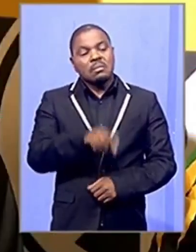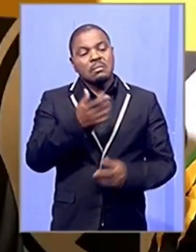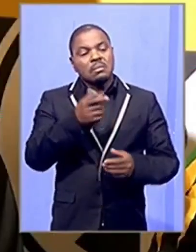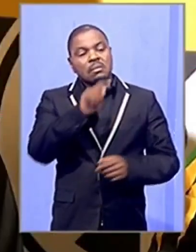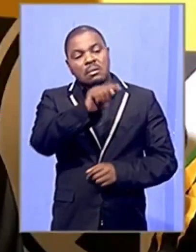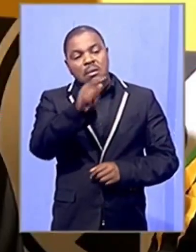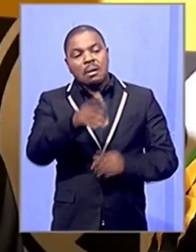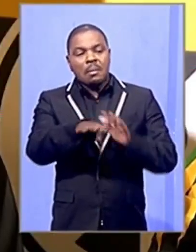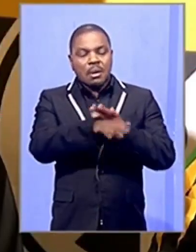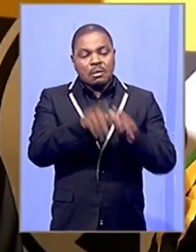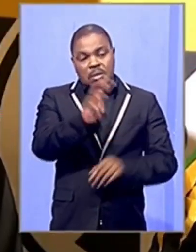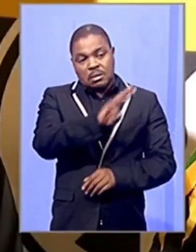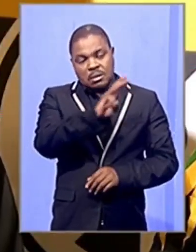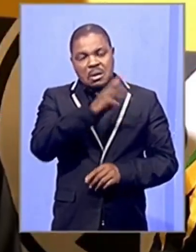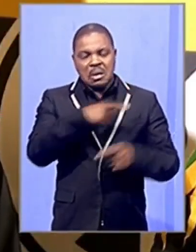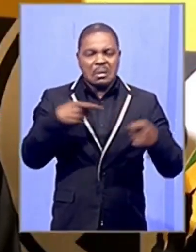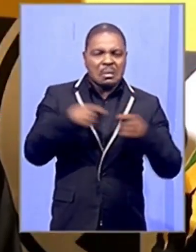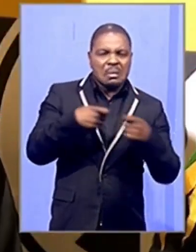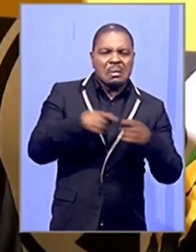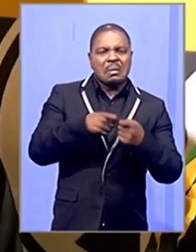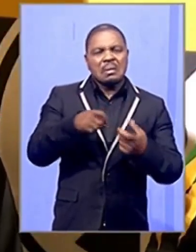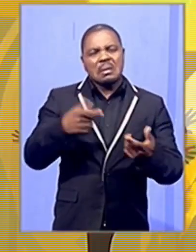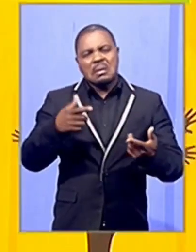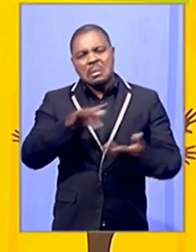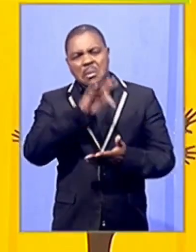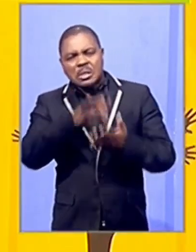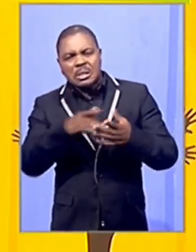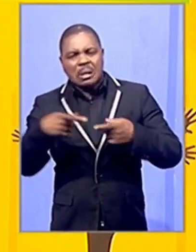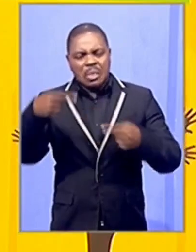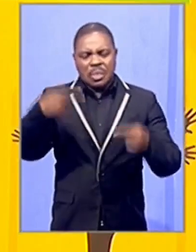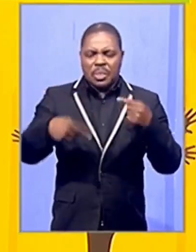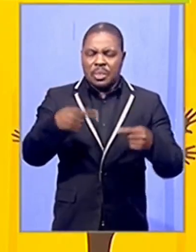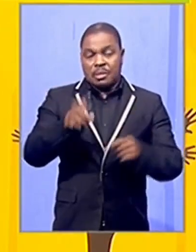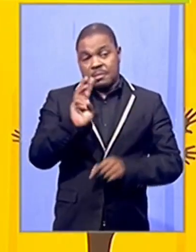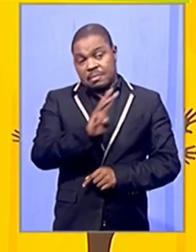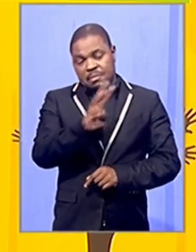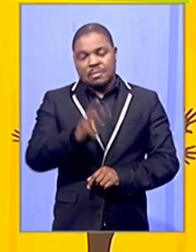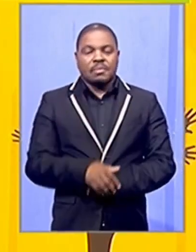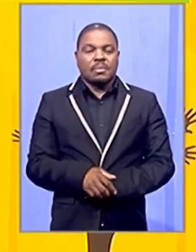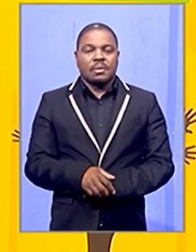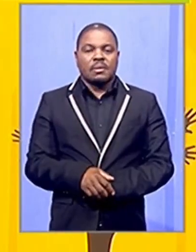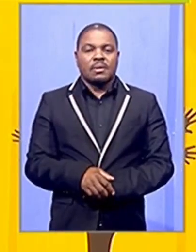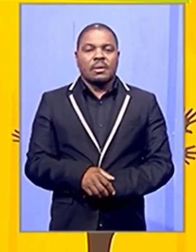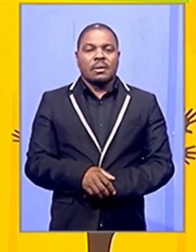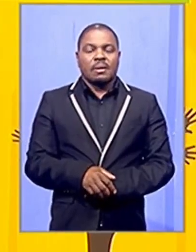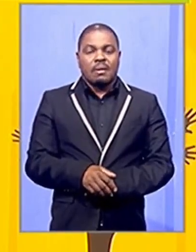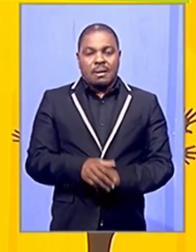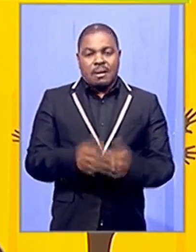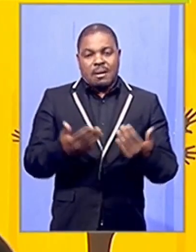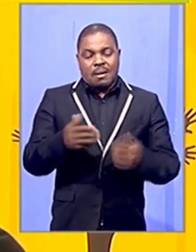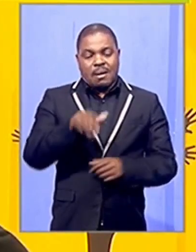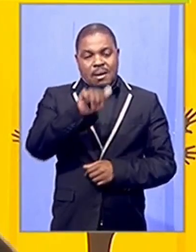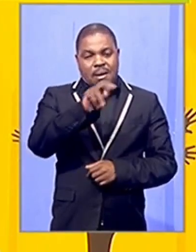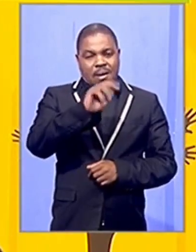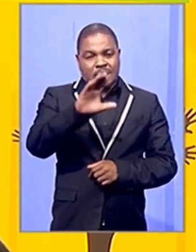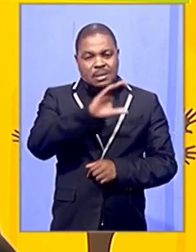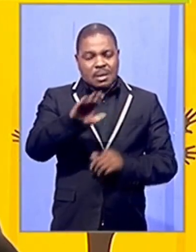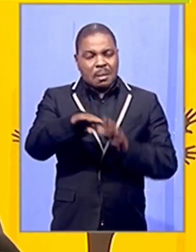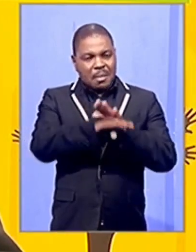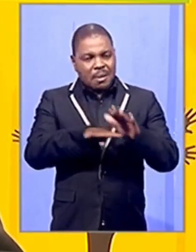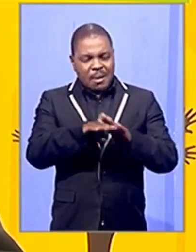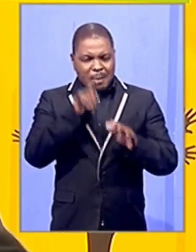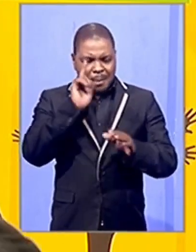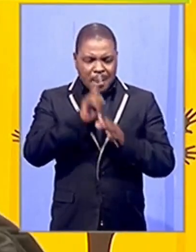ka dikarohano le dintwa tsa ho tseka ditulo. If there ever was a time when the ANC branches must come